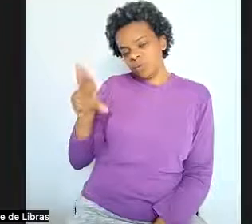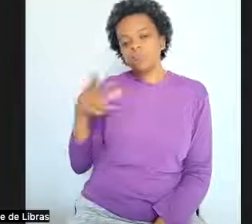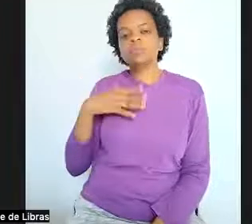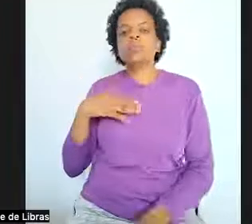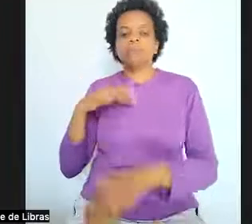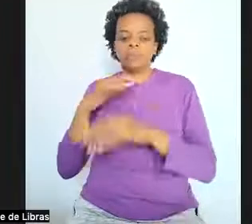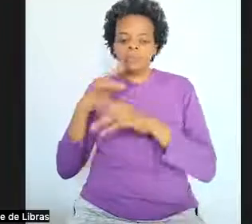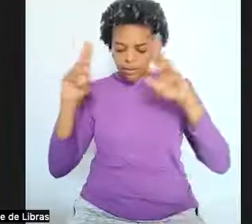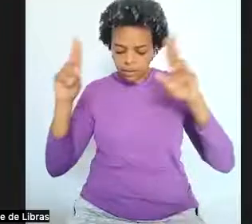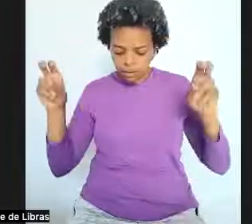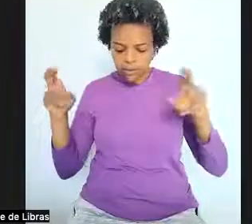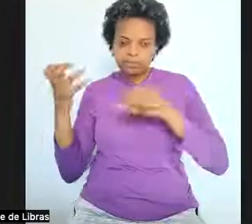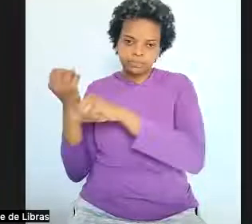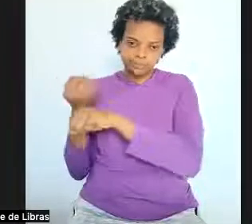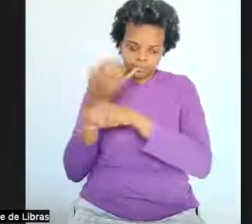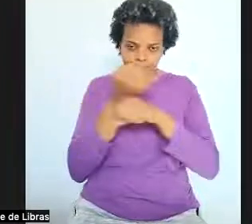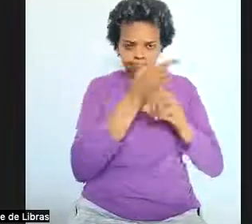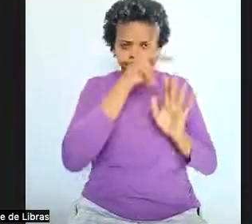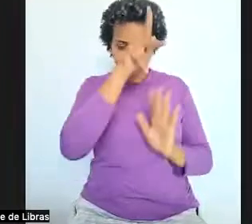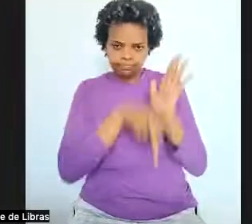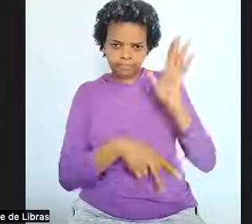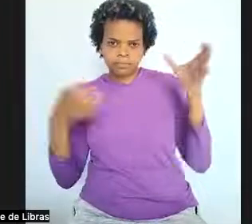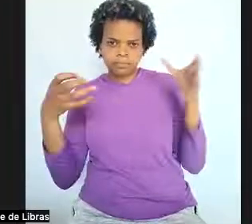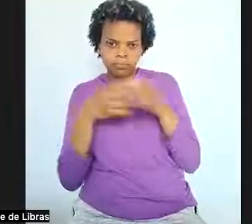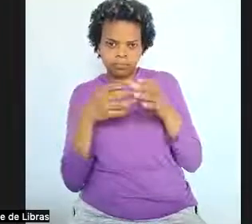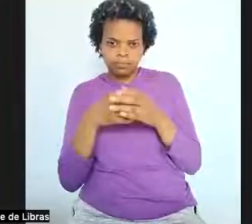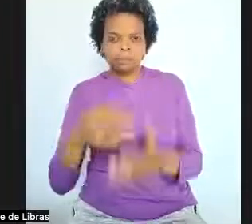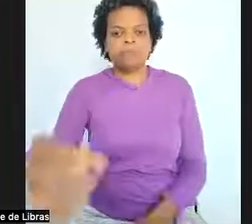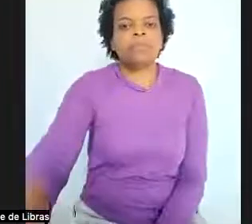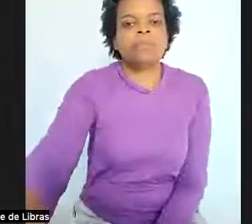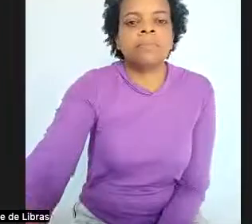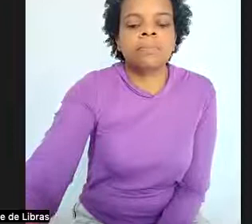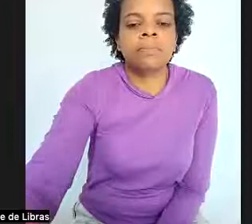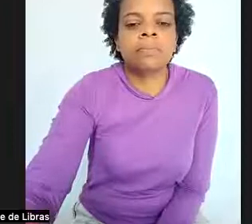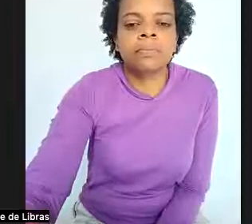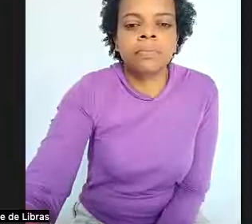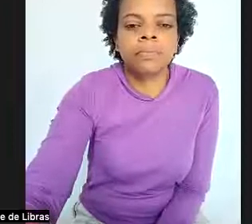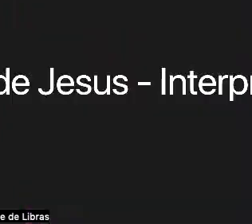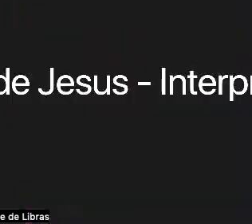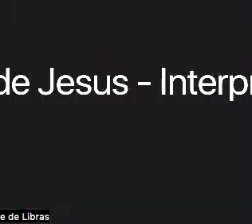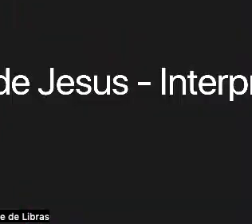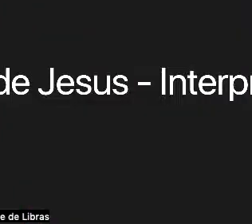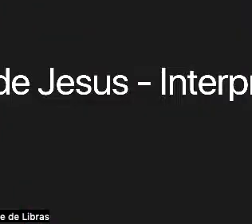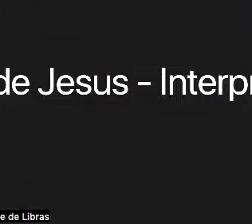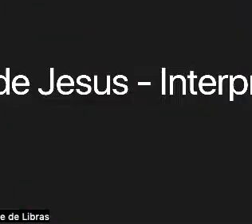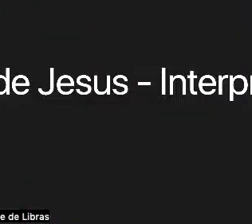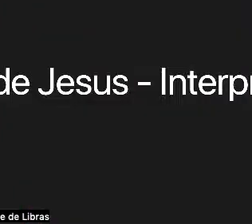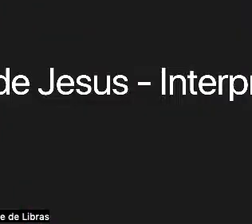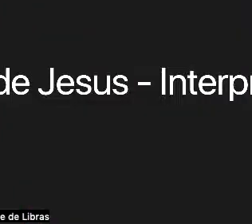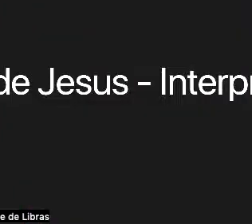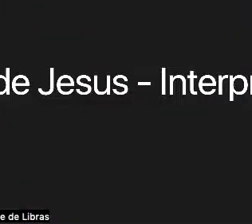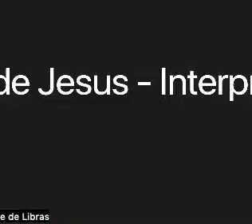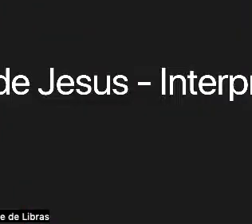On the humpback whale, you mentioned that projects try to participate in groups